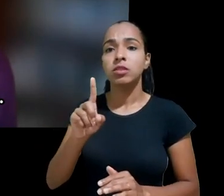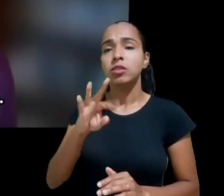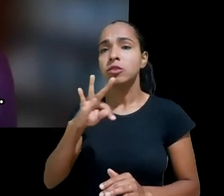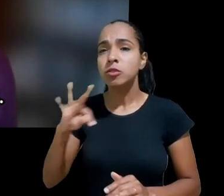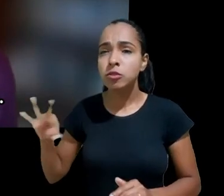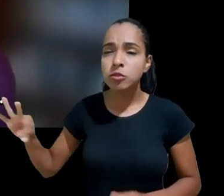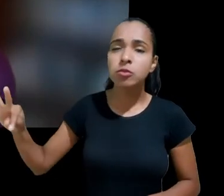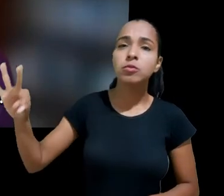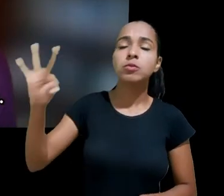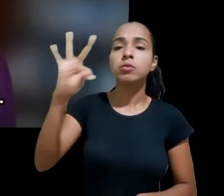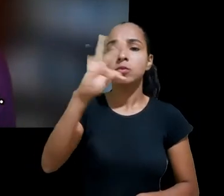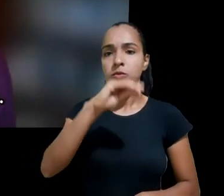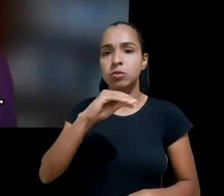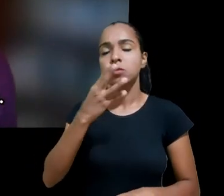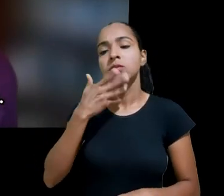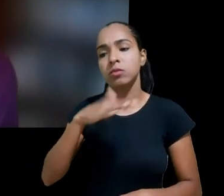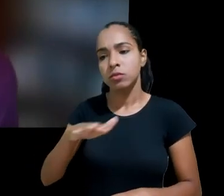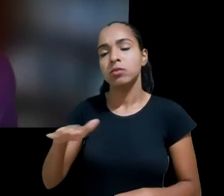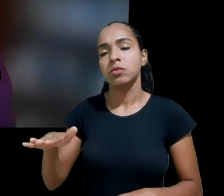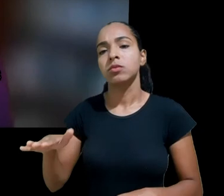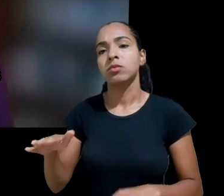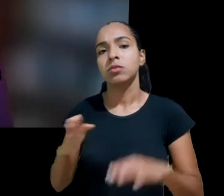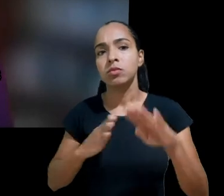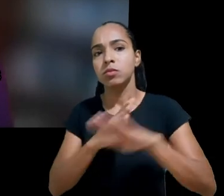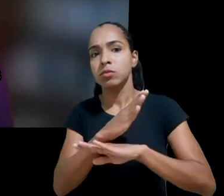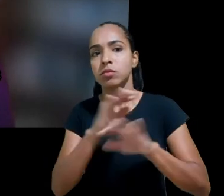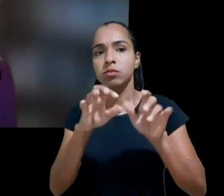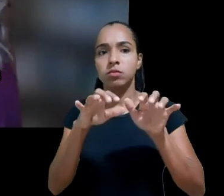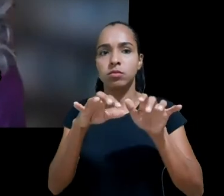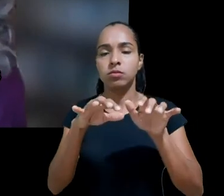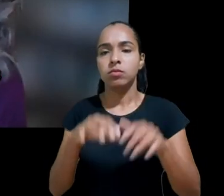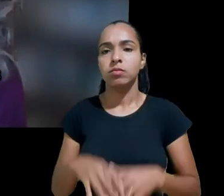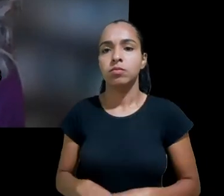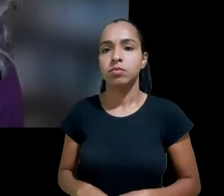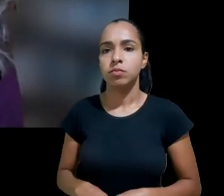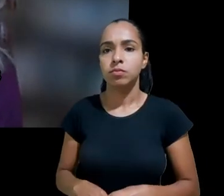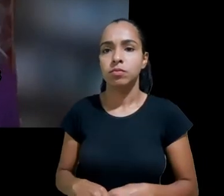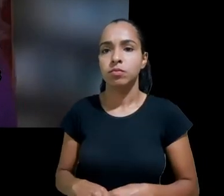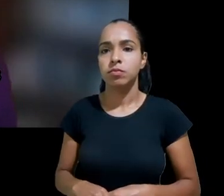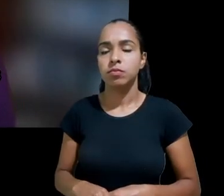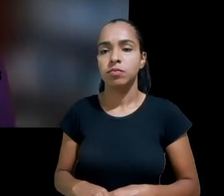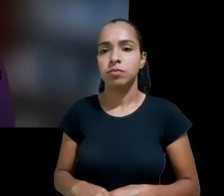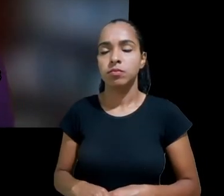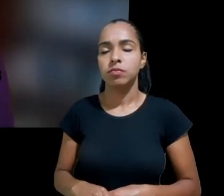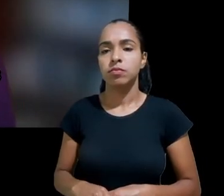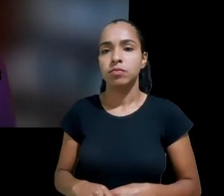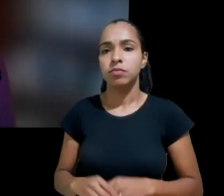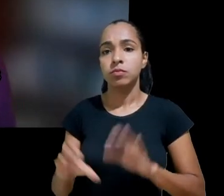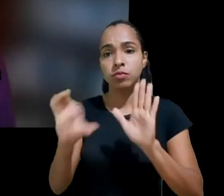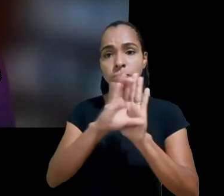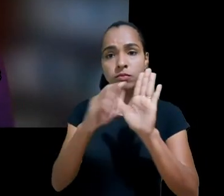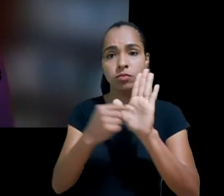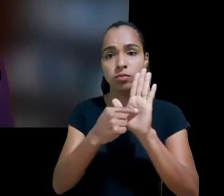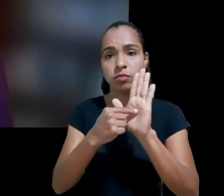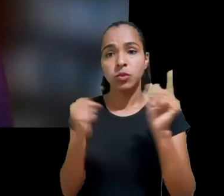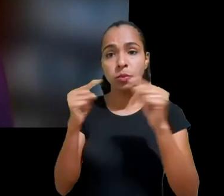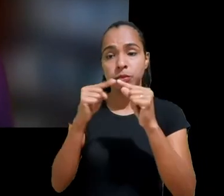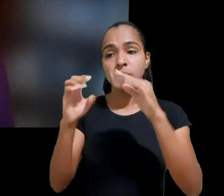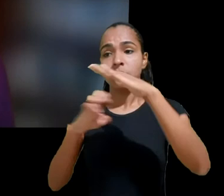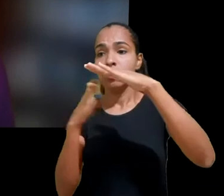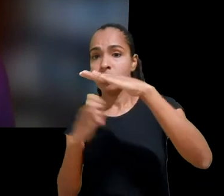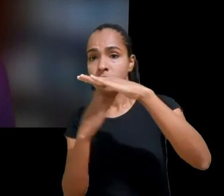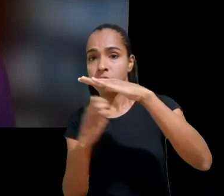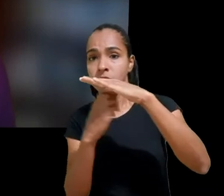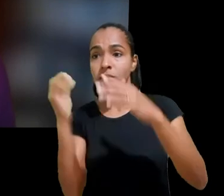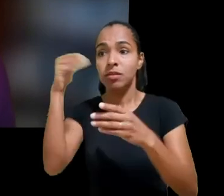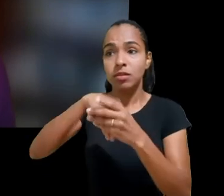likely to be accessed by children and the code applies to both UK-based companies and non-UK companies who